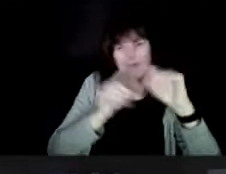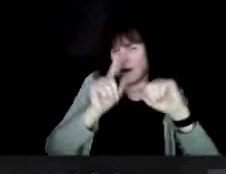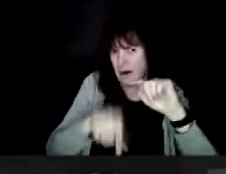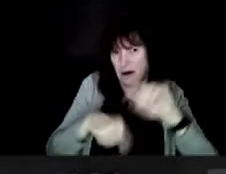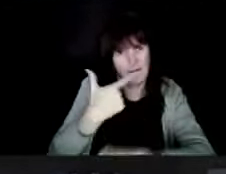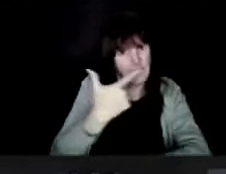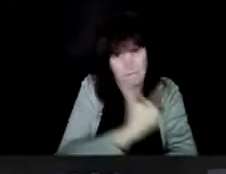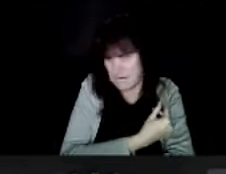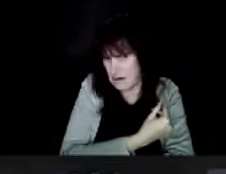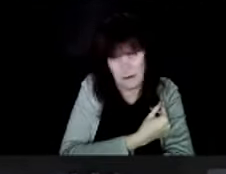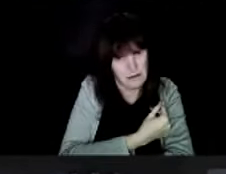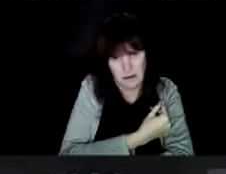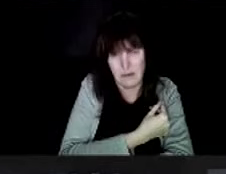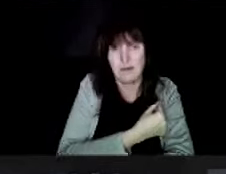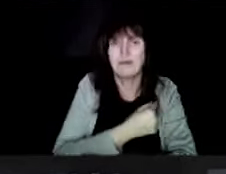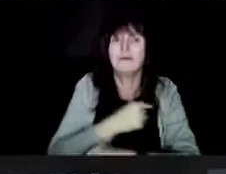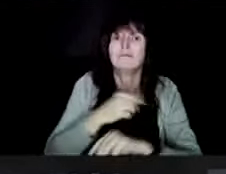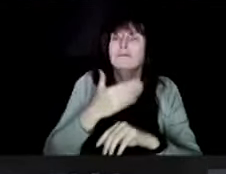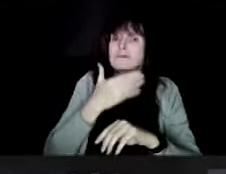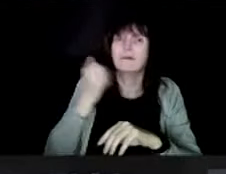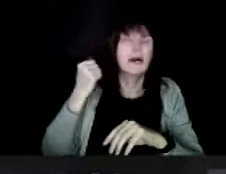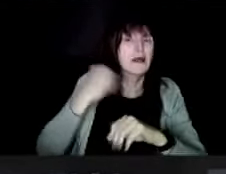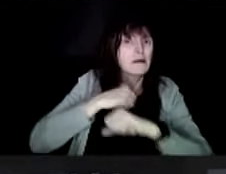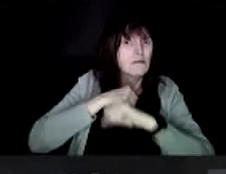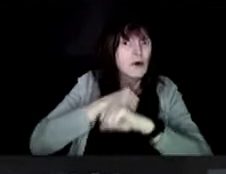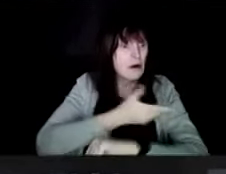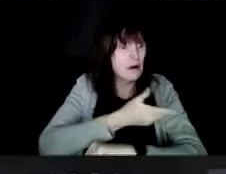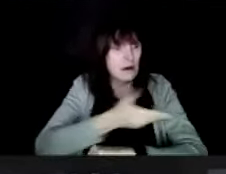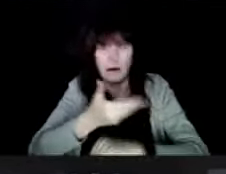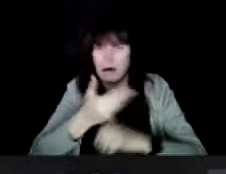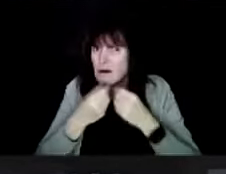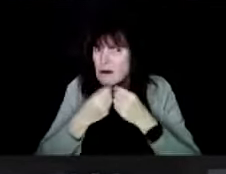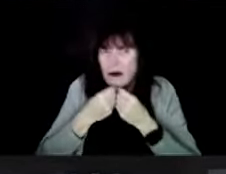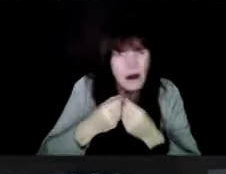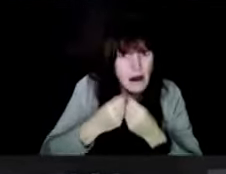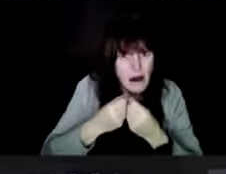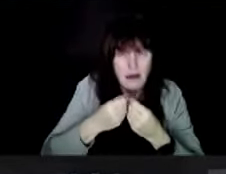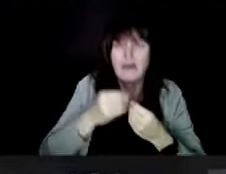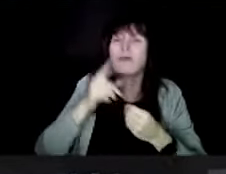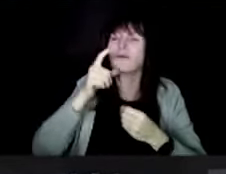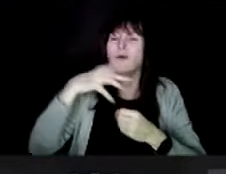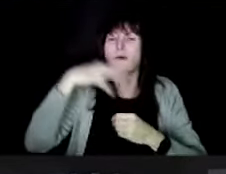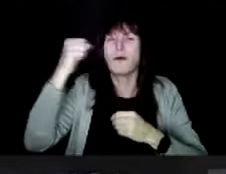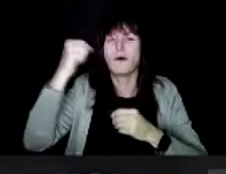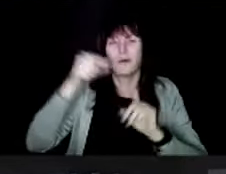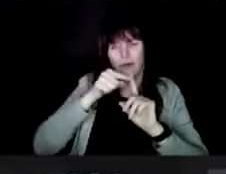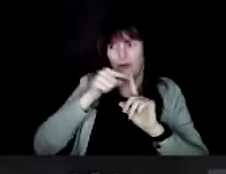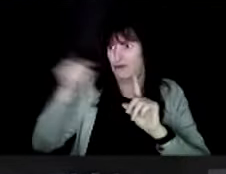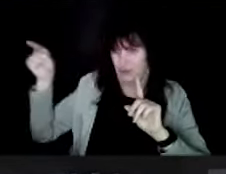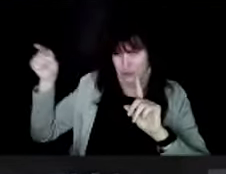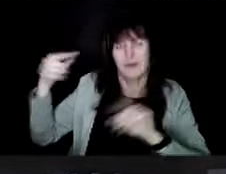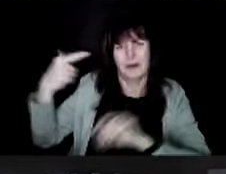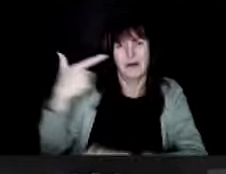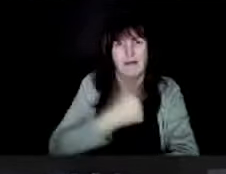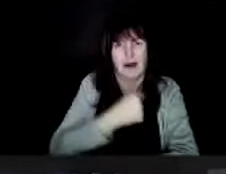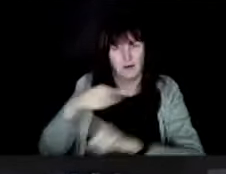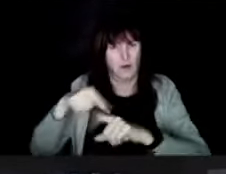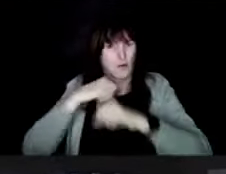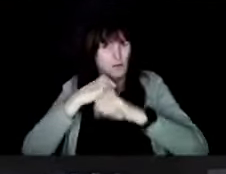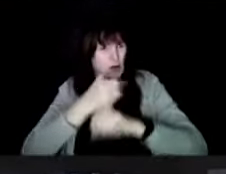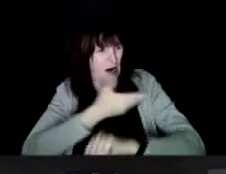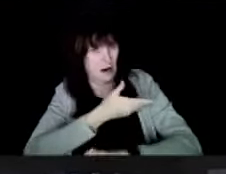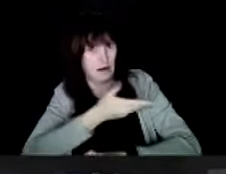is by ensuring that everyone around them is vaccinated. This will reduce the likelihood of our youngest Ontarians ending up in hospital with a